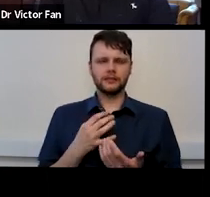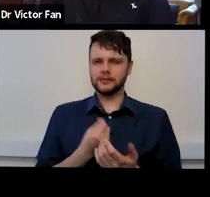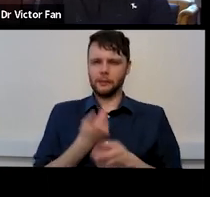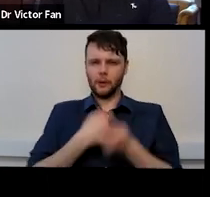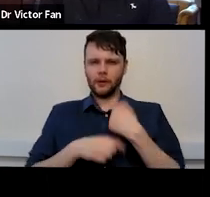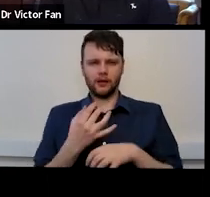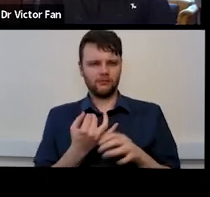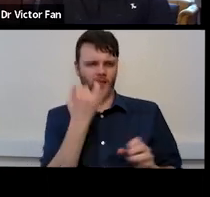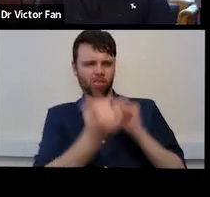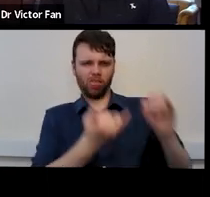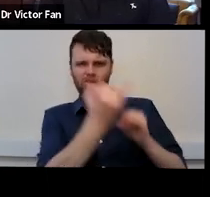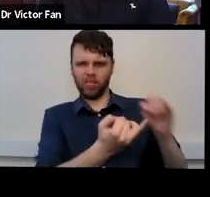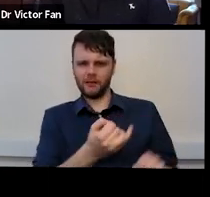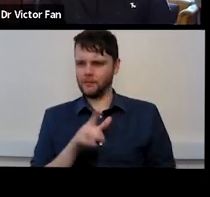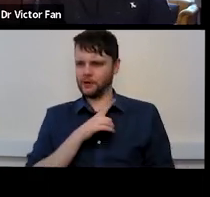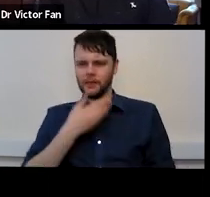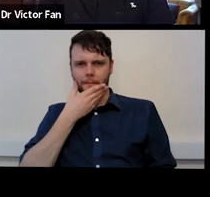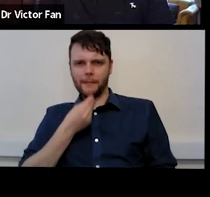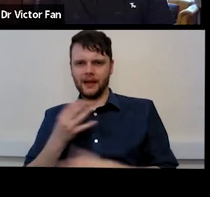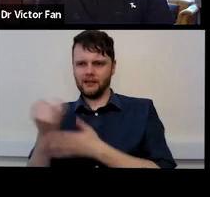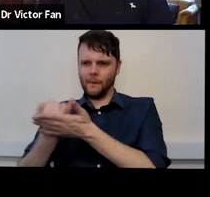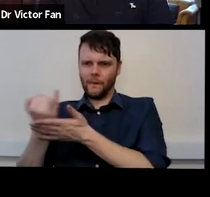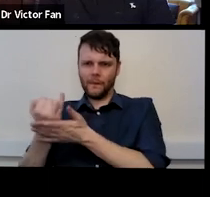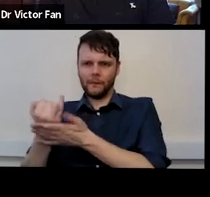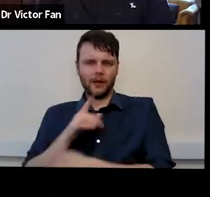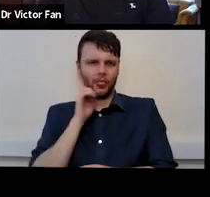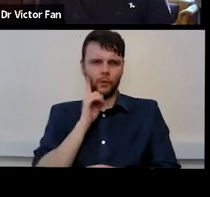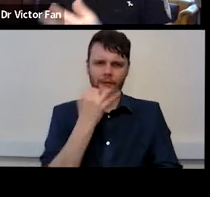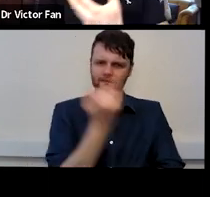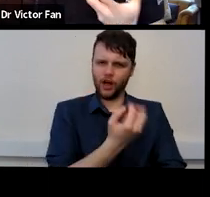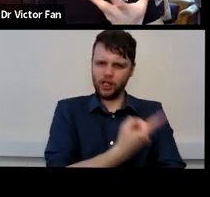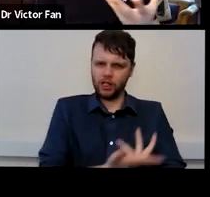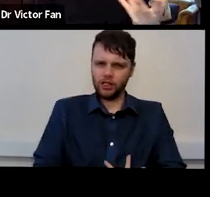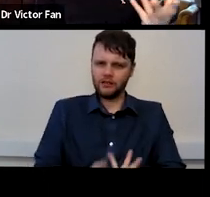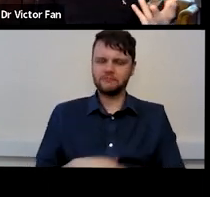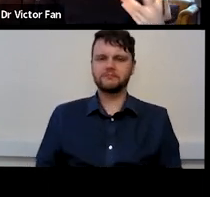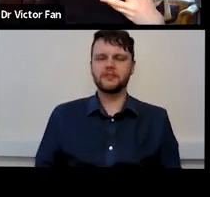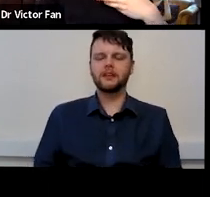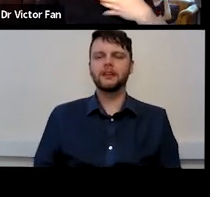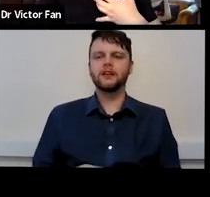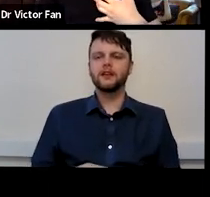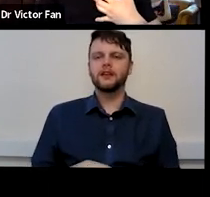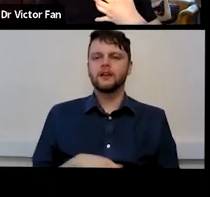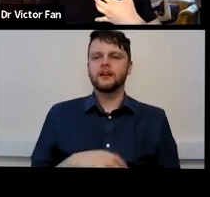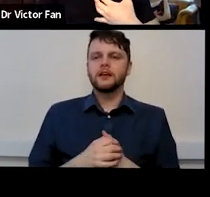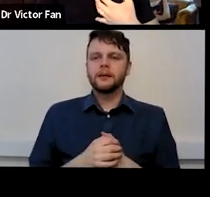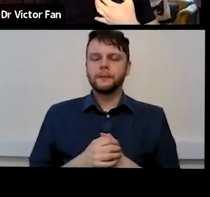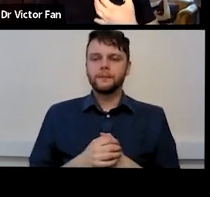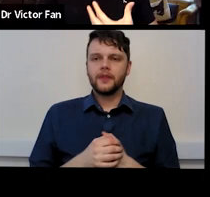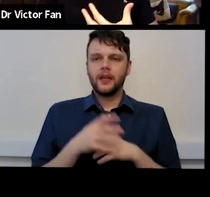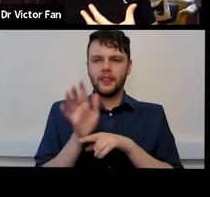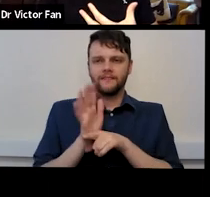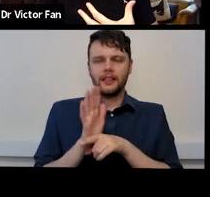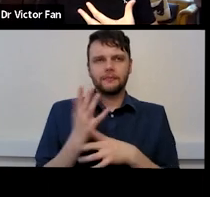for these men's misbehavior and also these men's misconduct. And the film kind